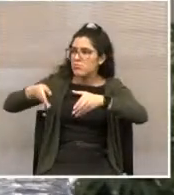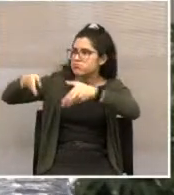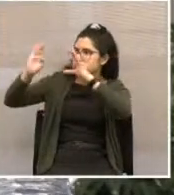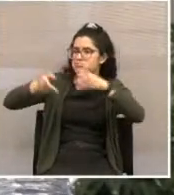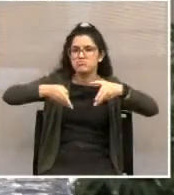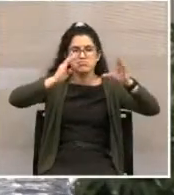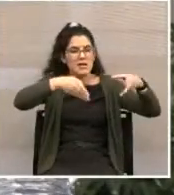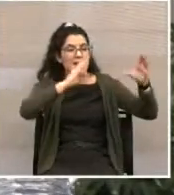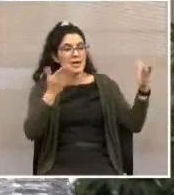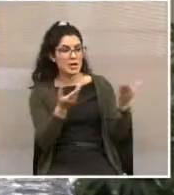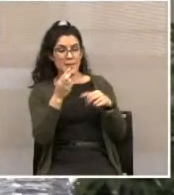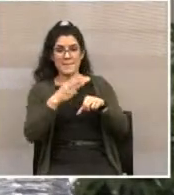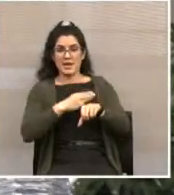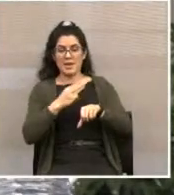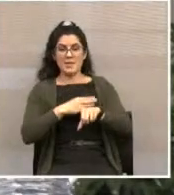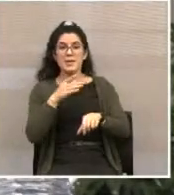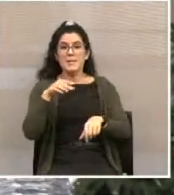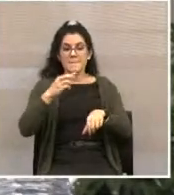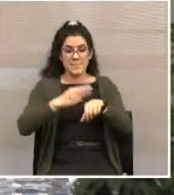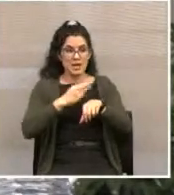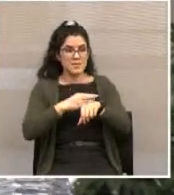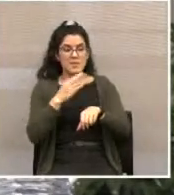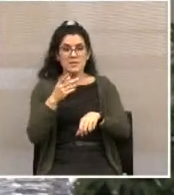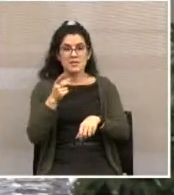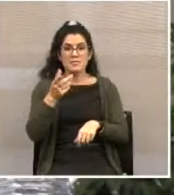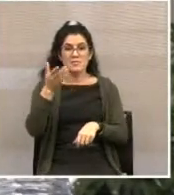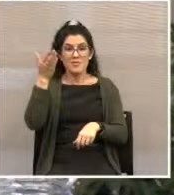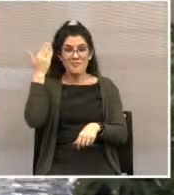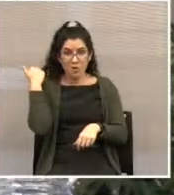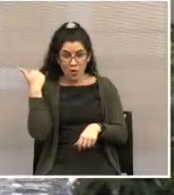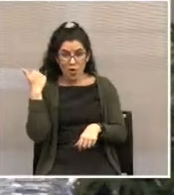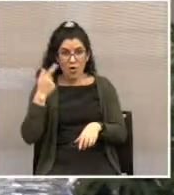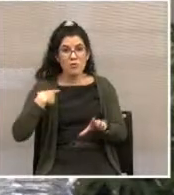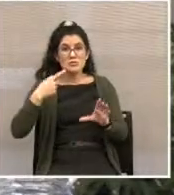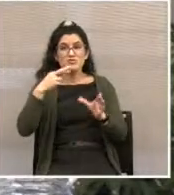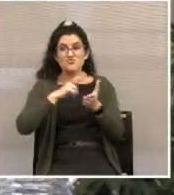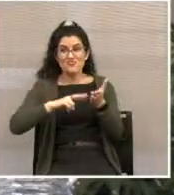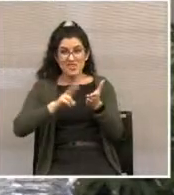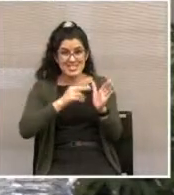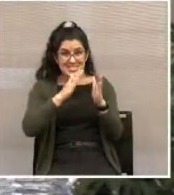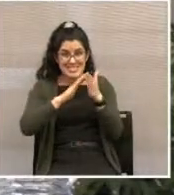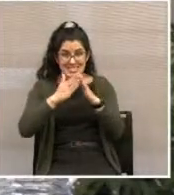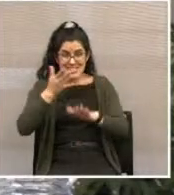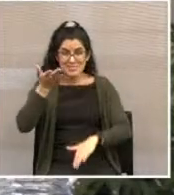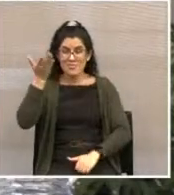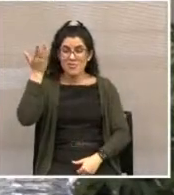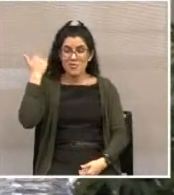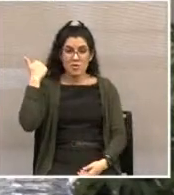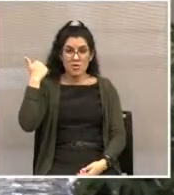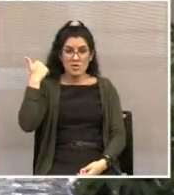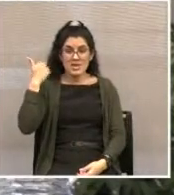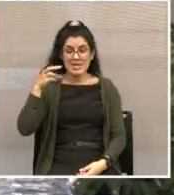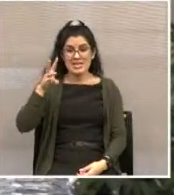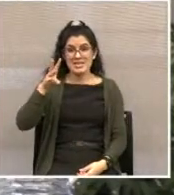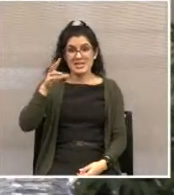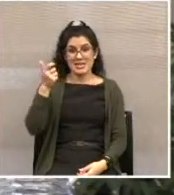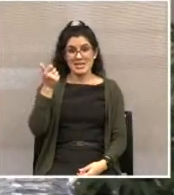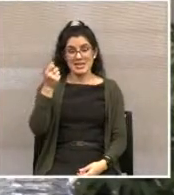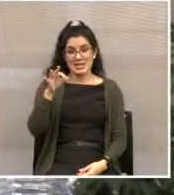everything that in Miami. Miami was one of the most racist cities in the United States back in the